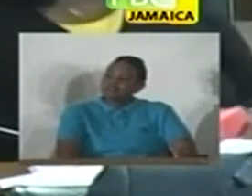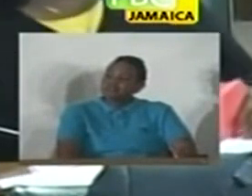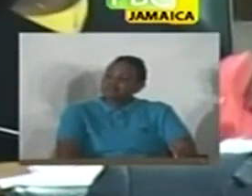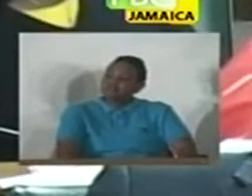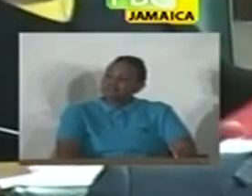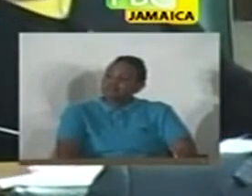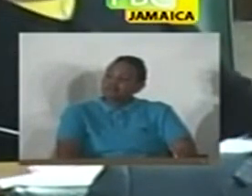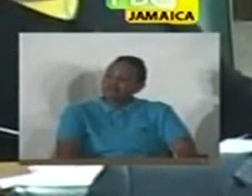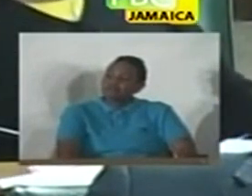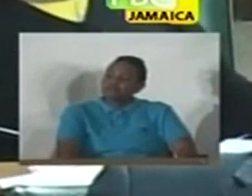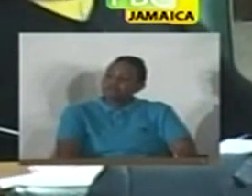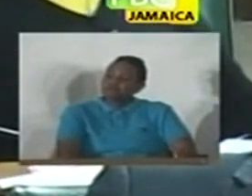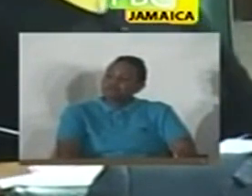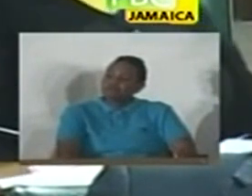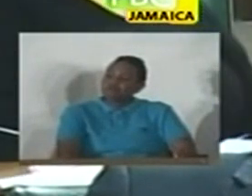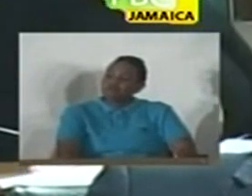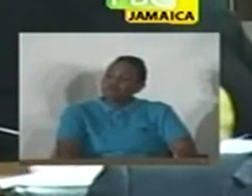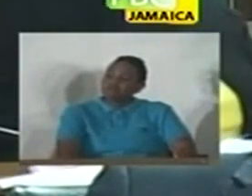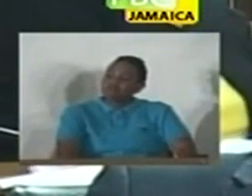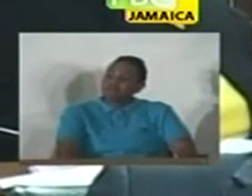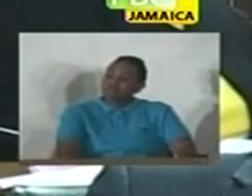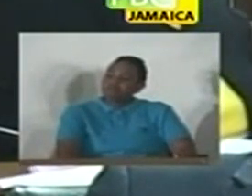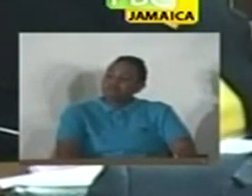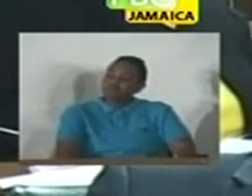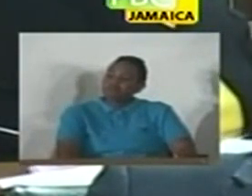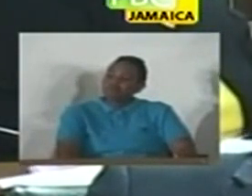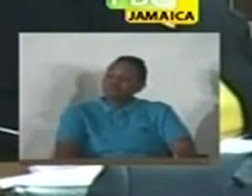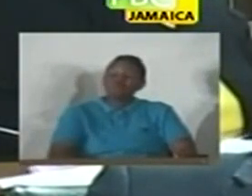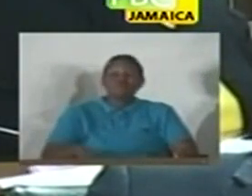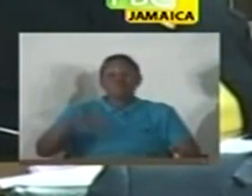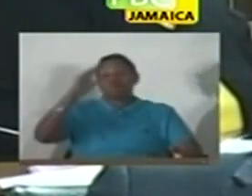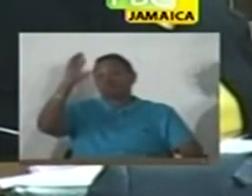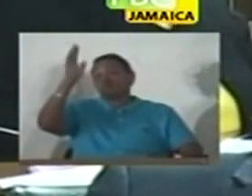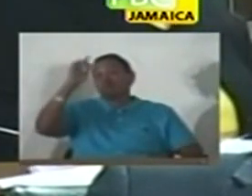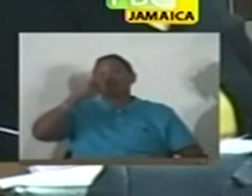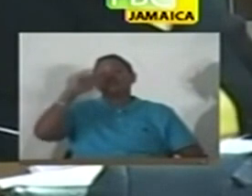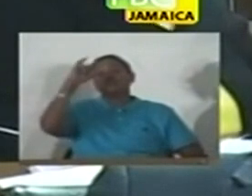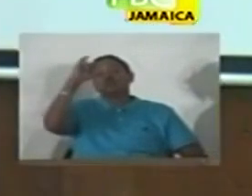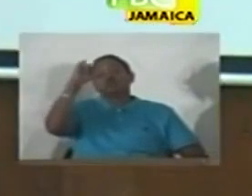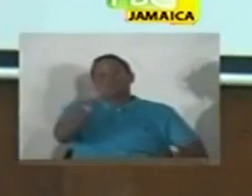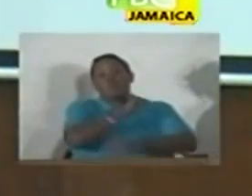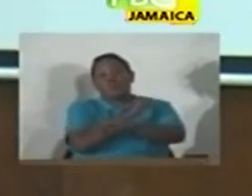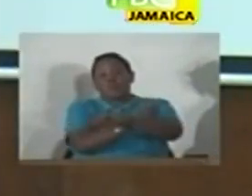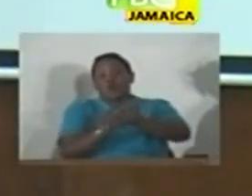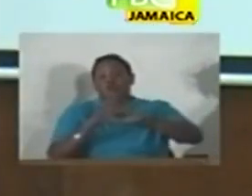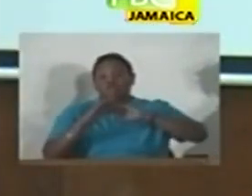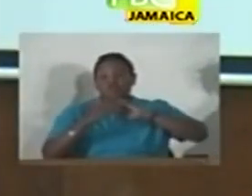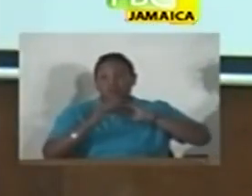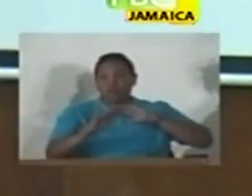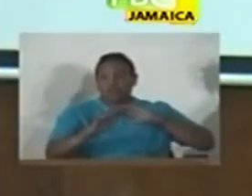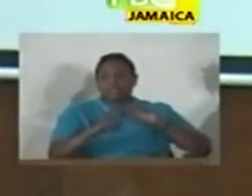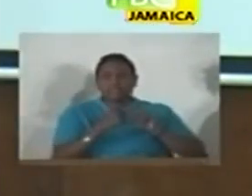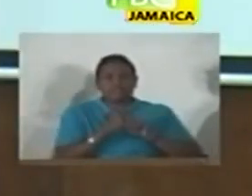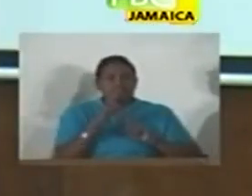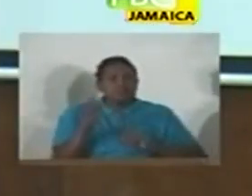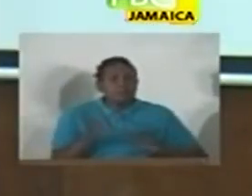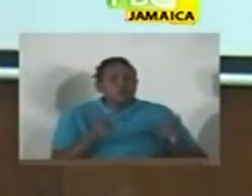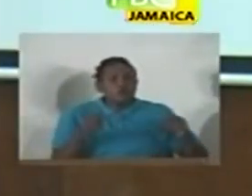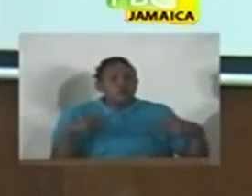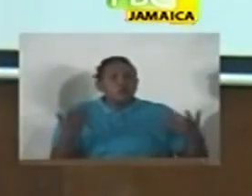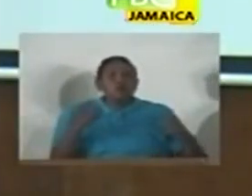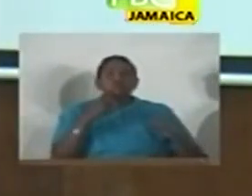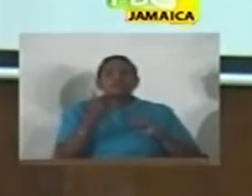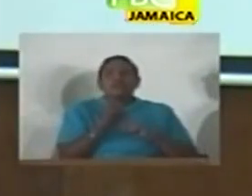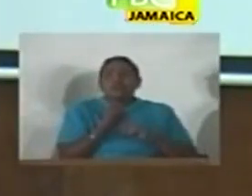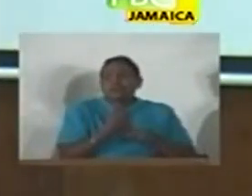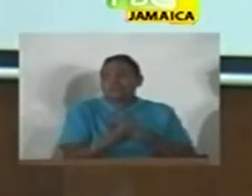Mr. Speaker, the Airport Authority of Jamaica is planning to